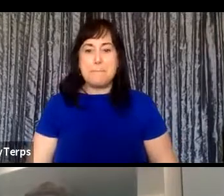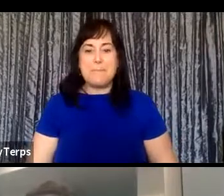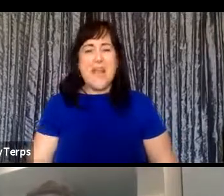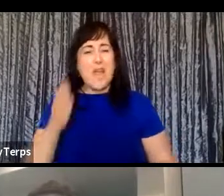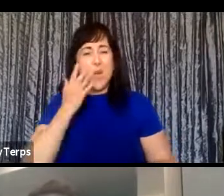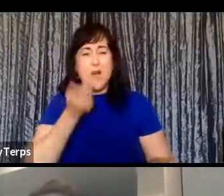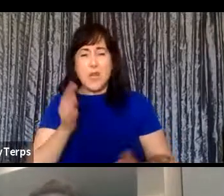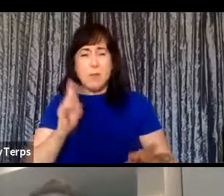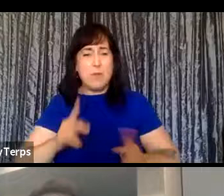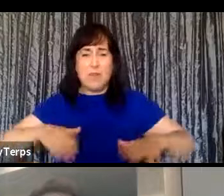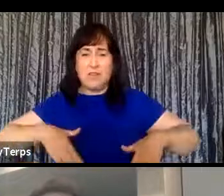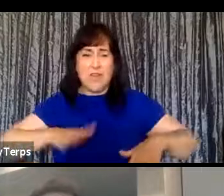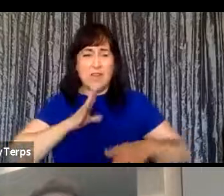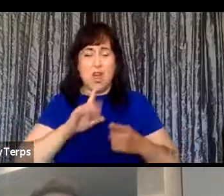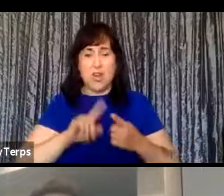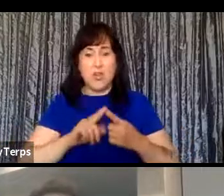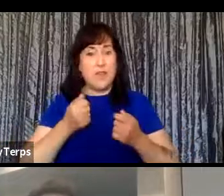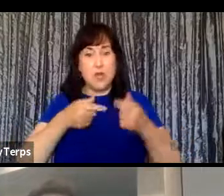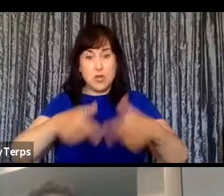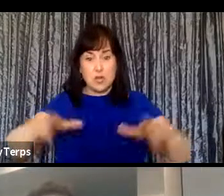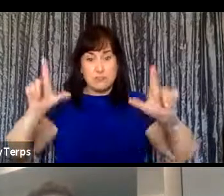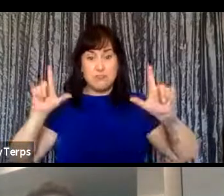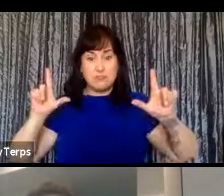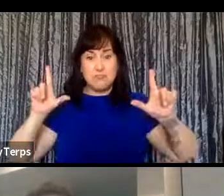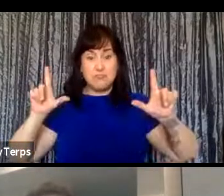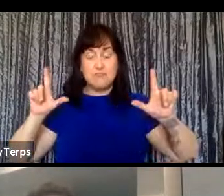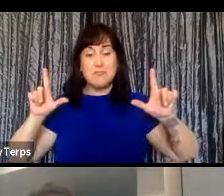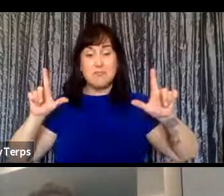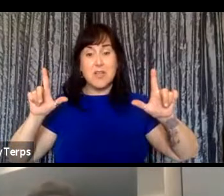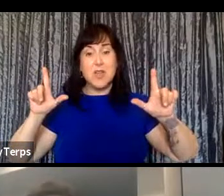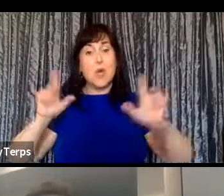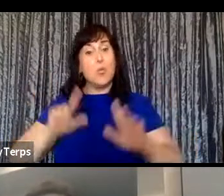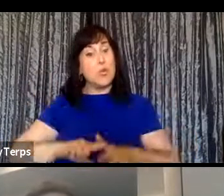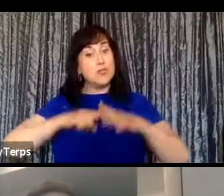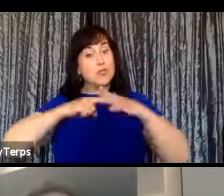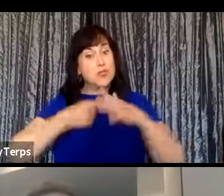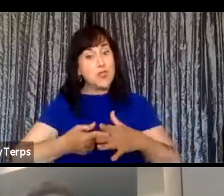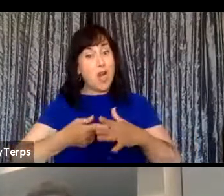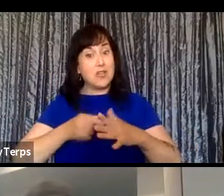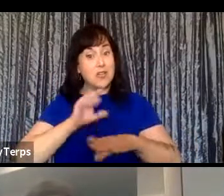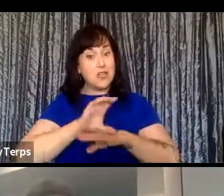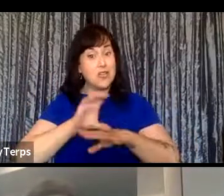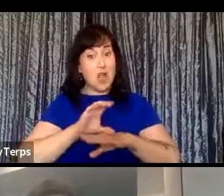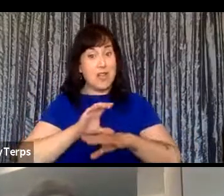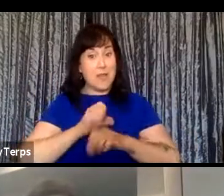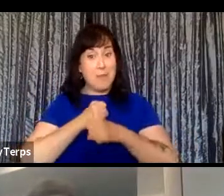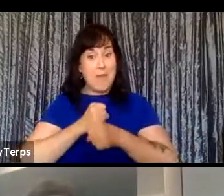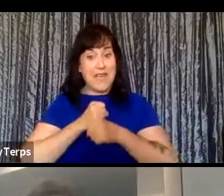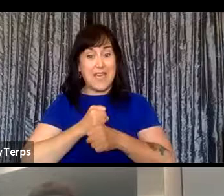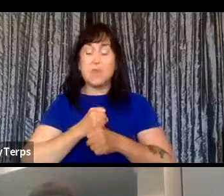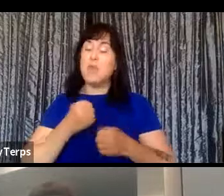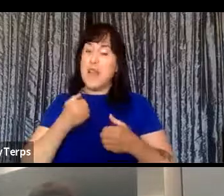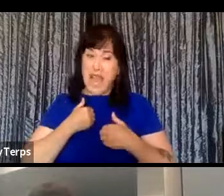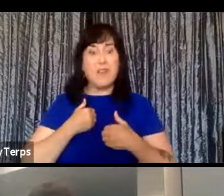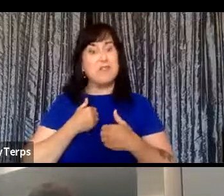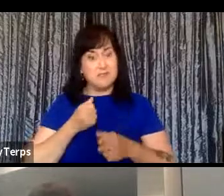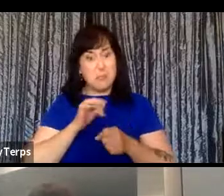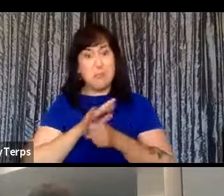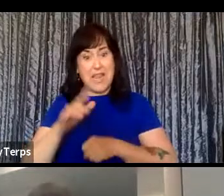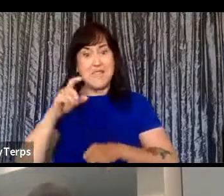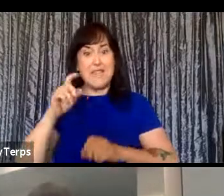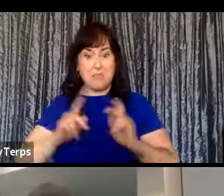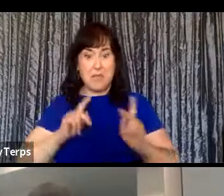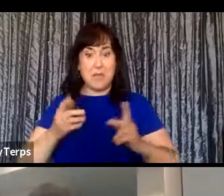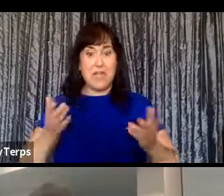can bring your cameras up, and we will get straight into the chocolate making. We've got a good amount of people in here so far. If there are